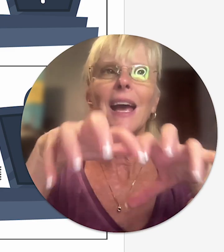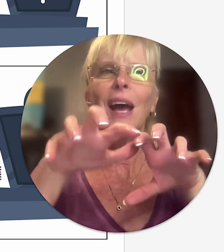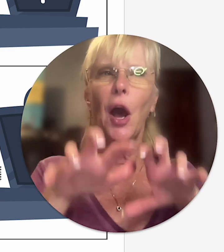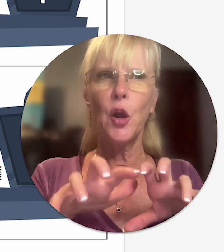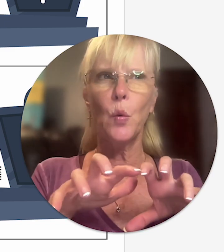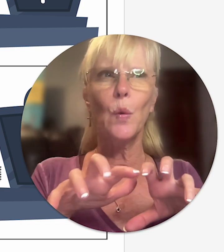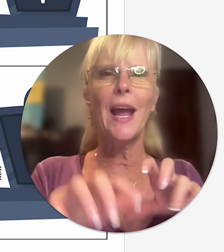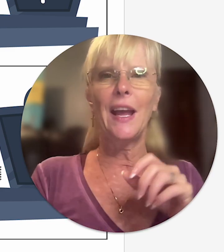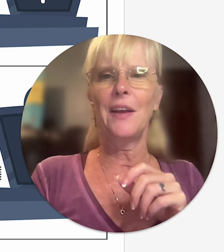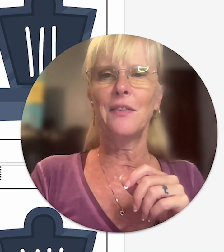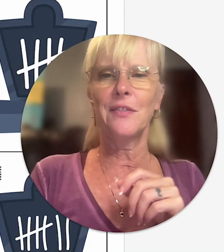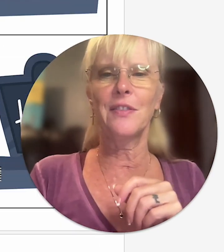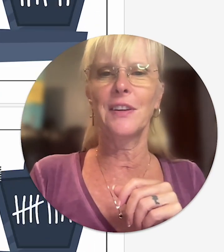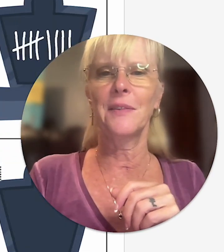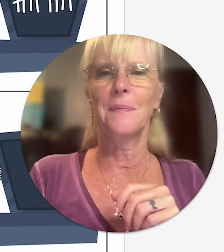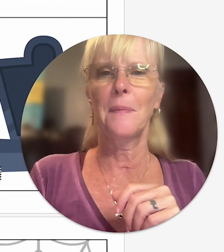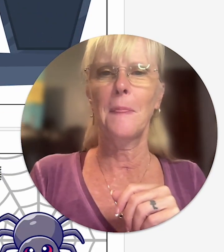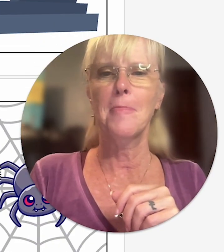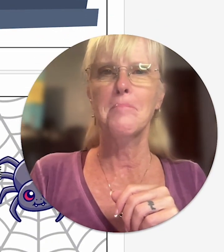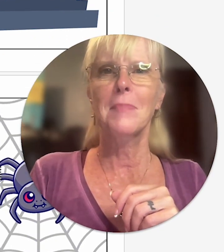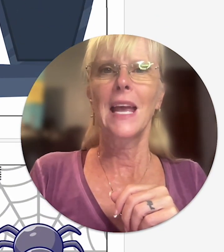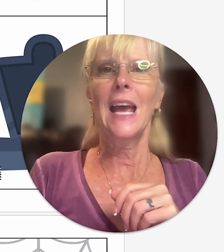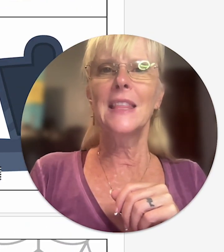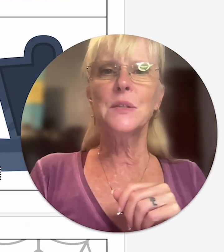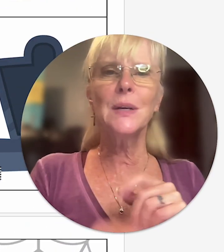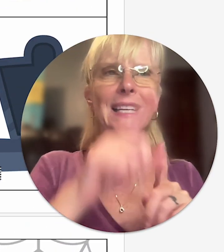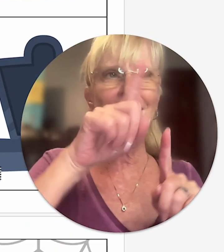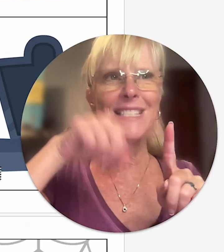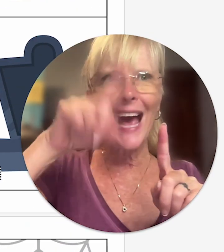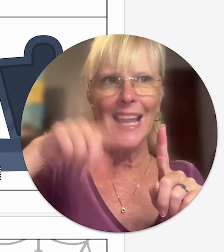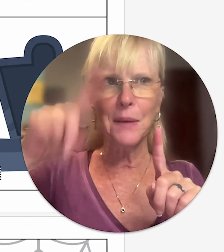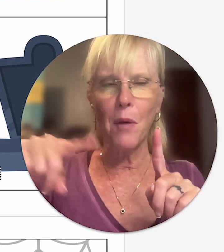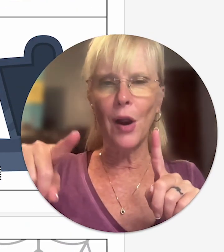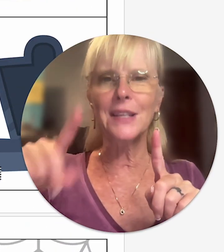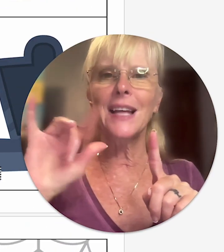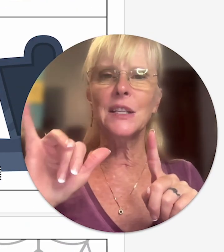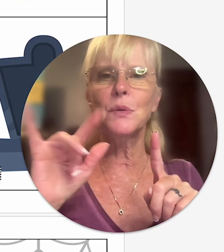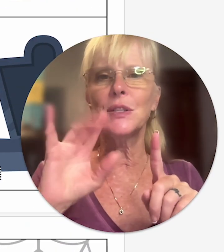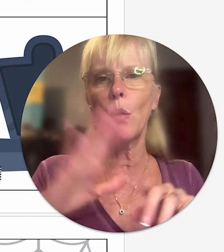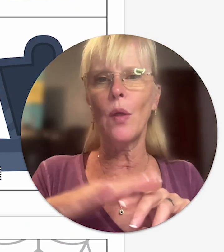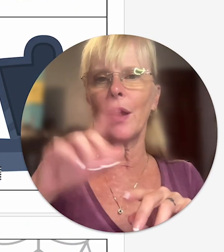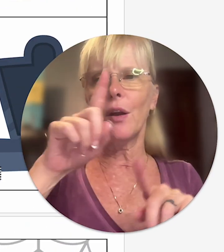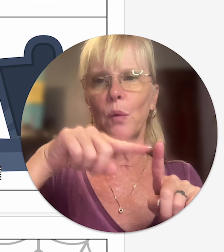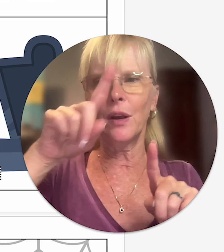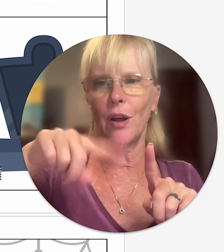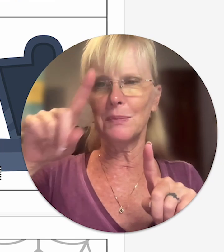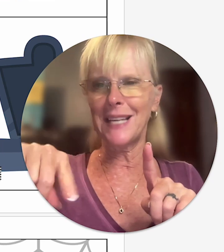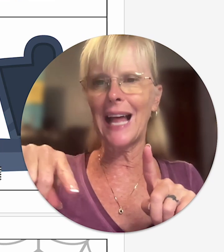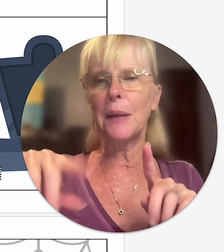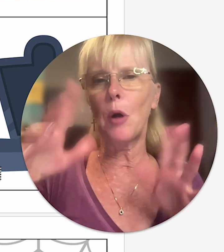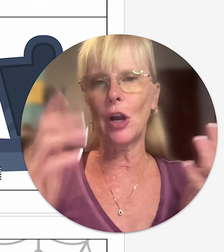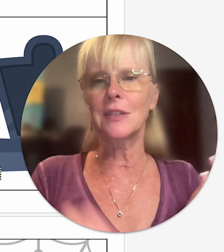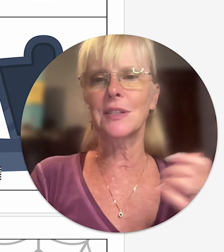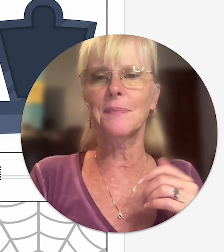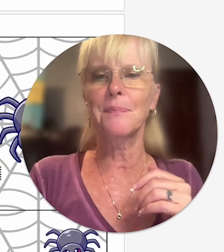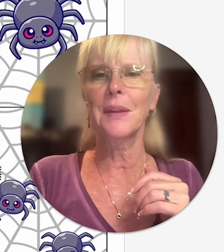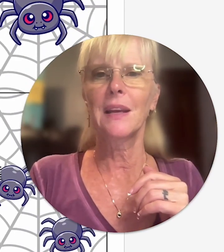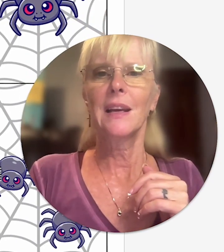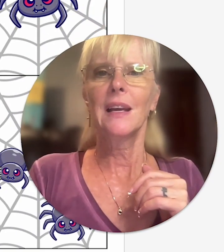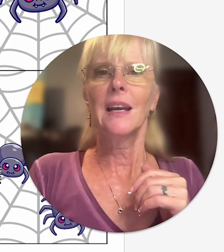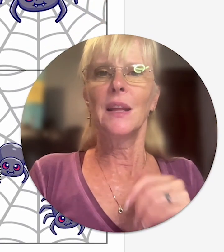okay? A grave. And this one is tally marks. That's what's on there. We call them tally